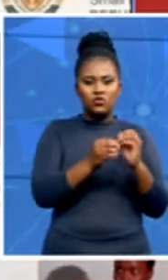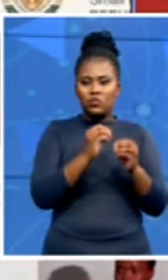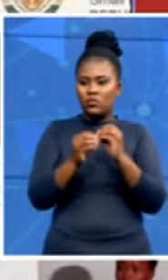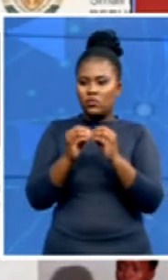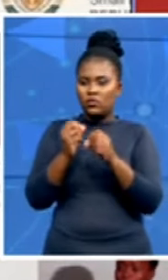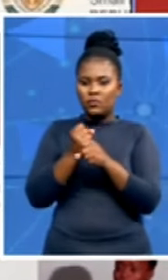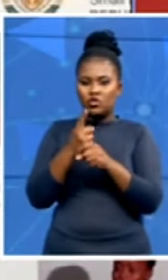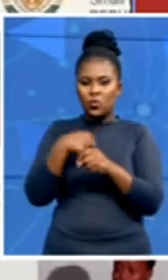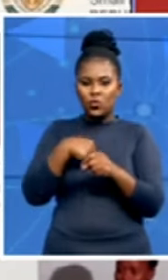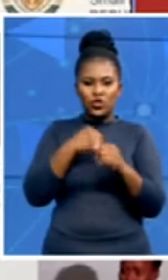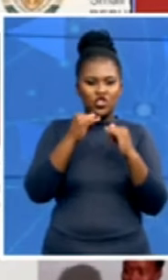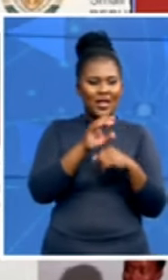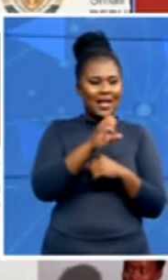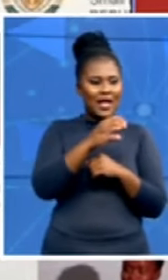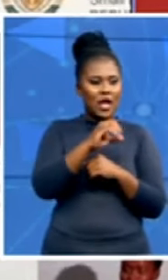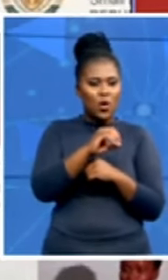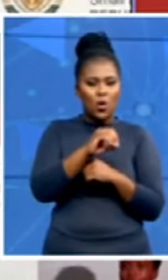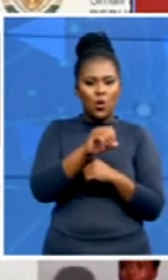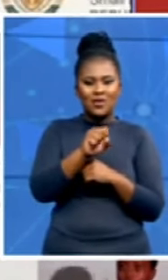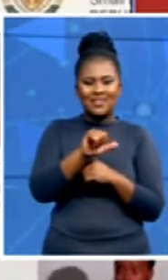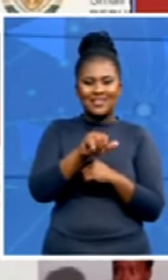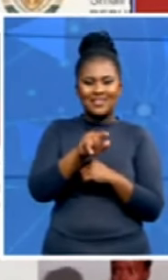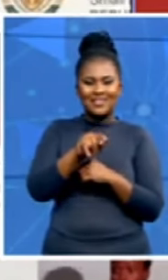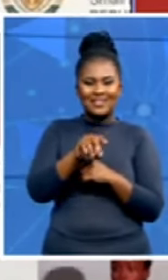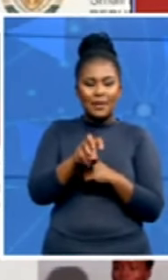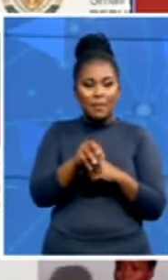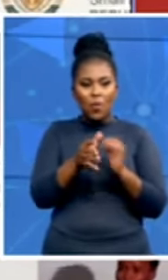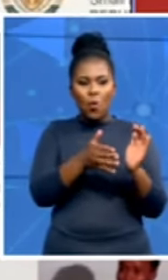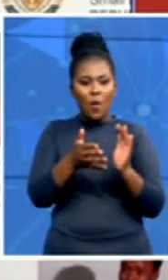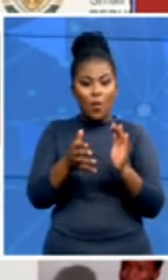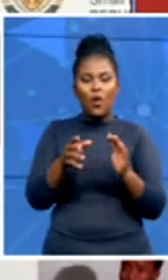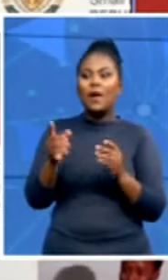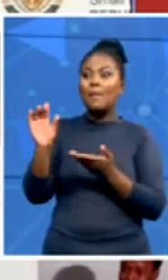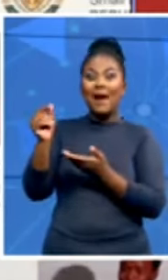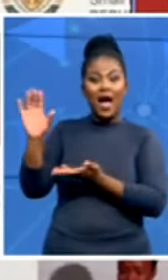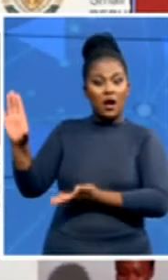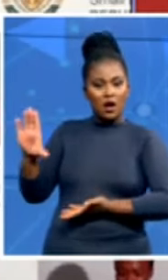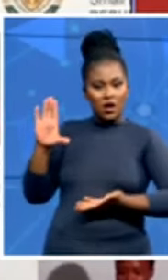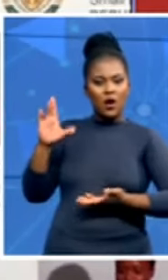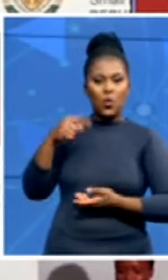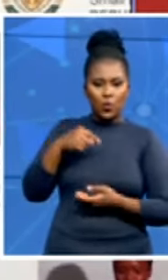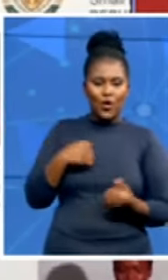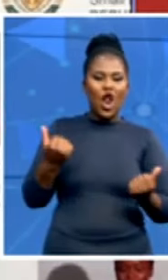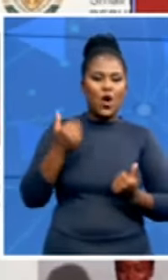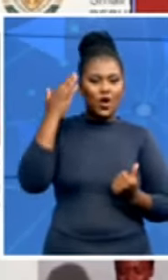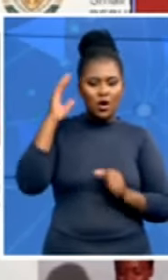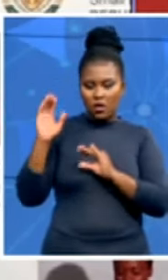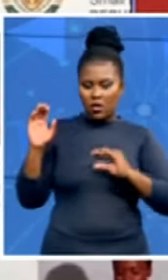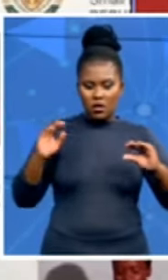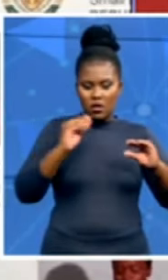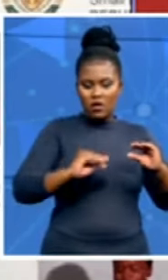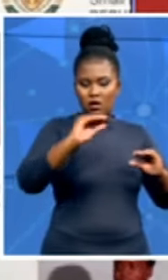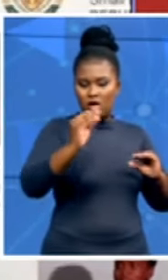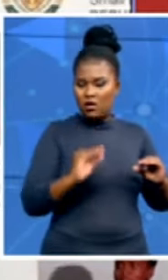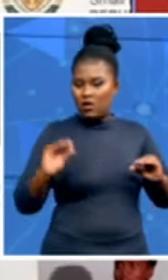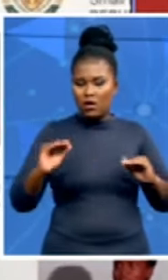money comes, we know that it looks into what you're talking about in terms of addressing not only the imbalances, but making sure that